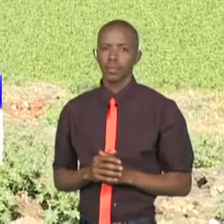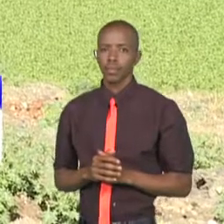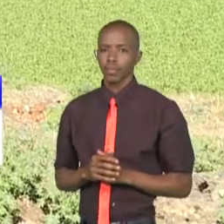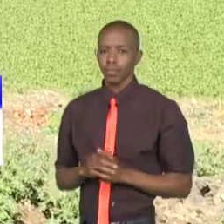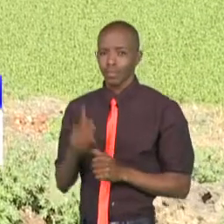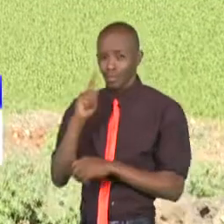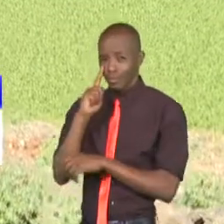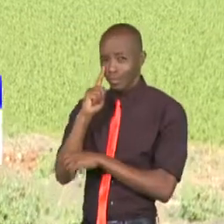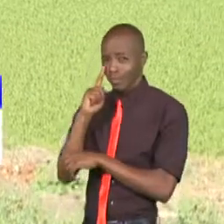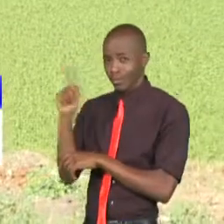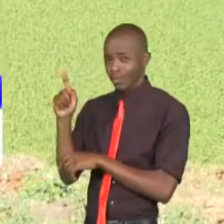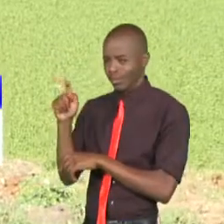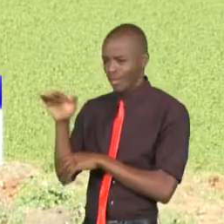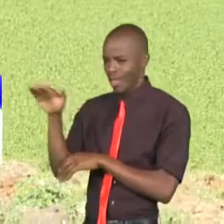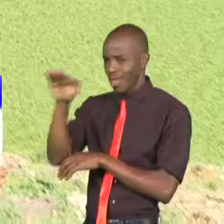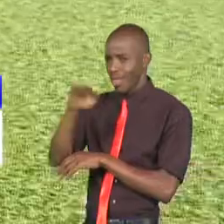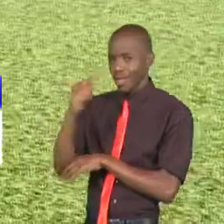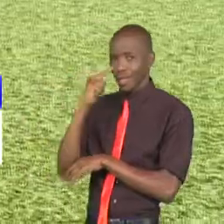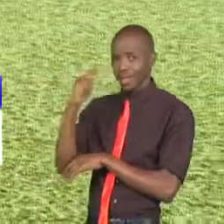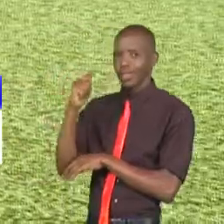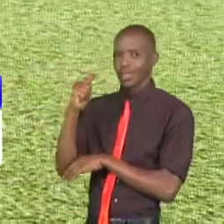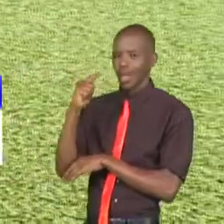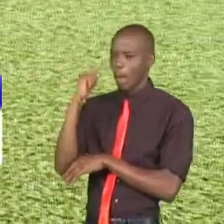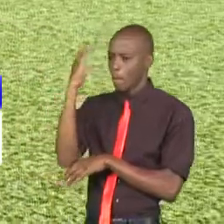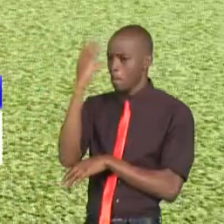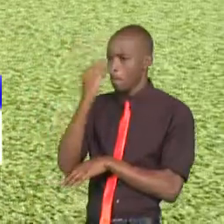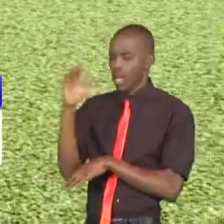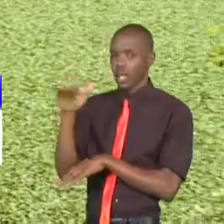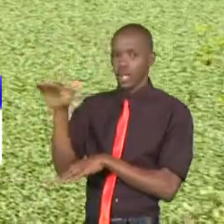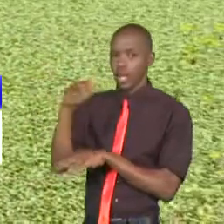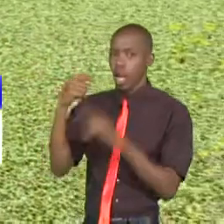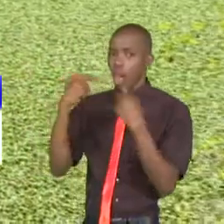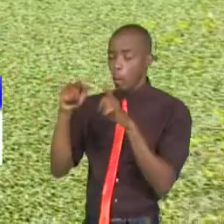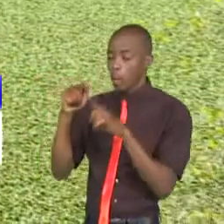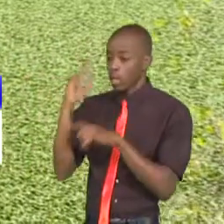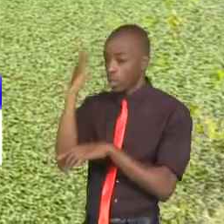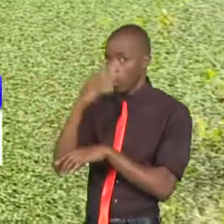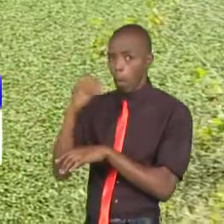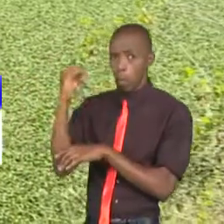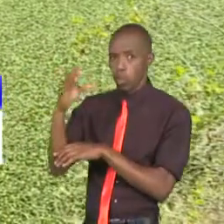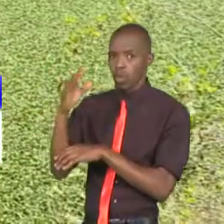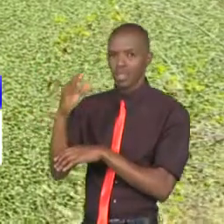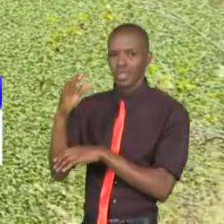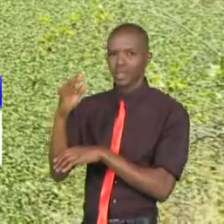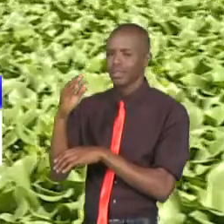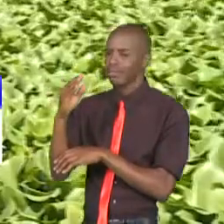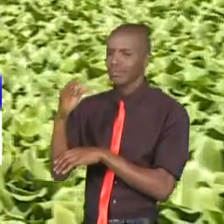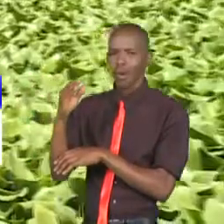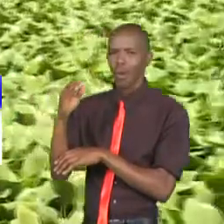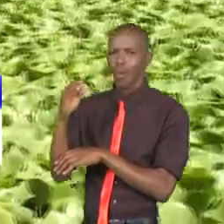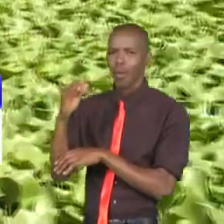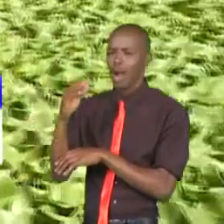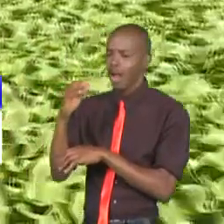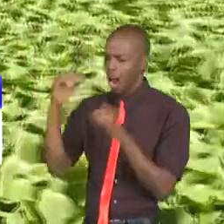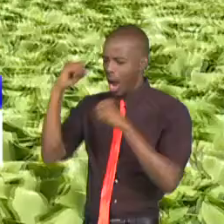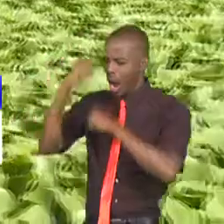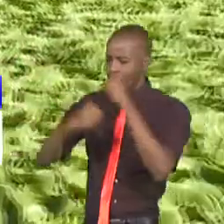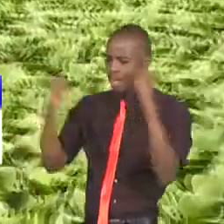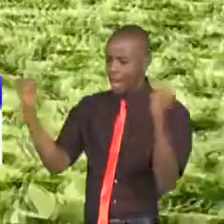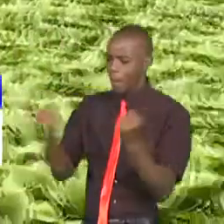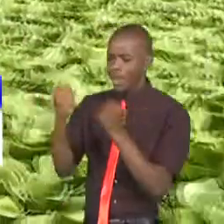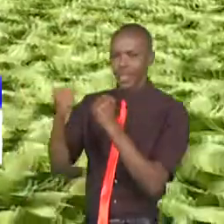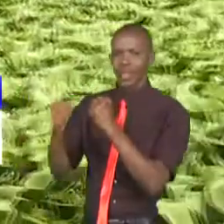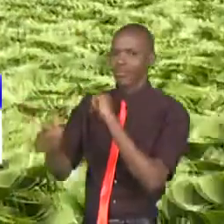An oblique aerial view gives the beauty of the site, but this beauty has been blurred by the dark activities around it for years